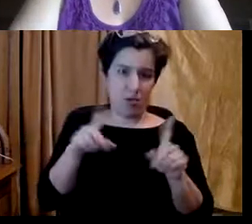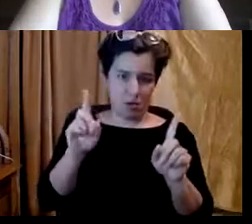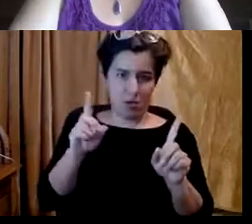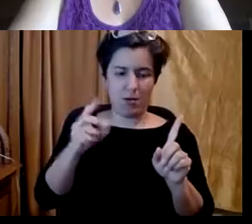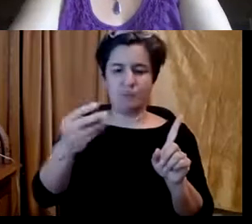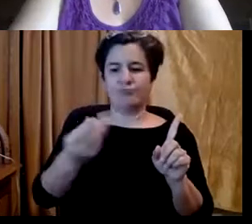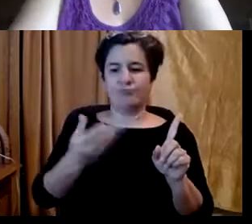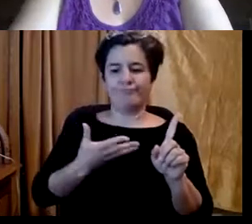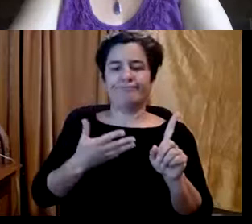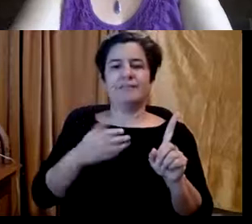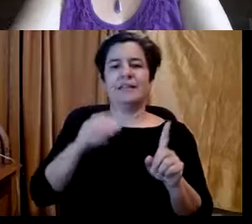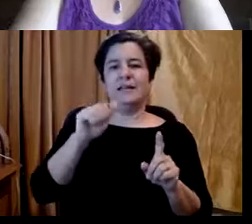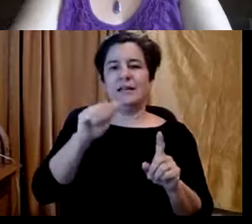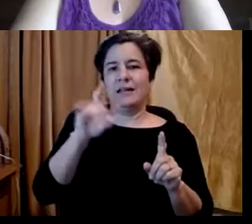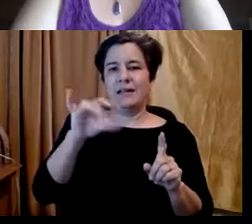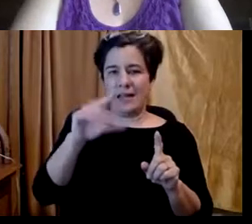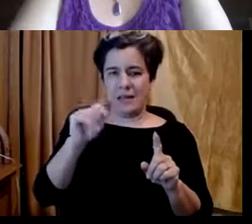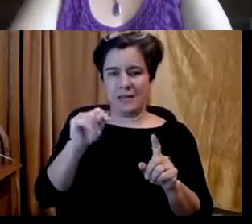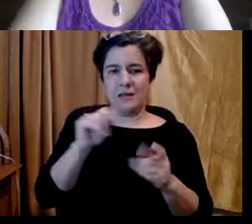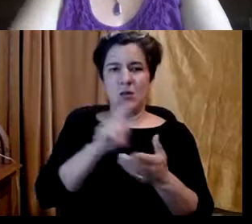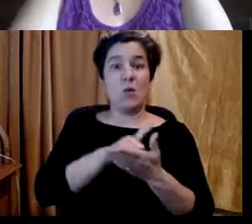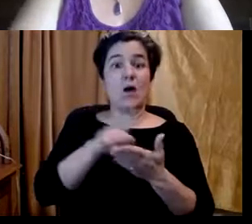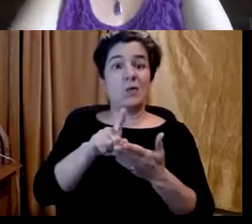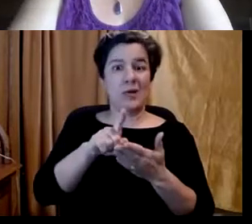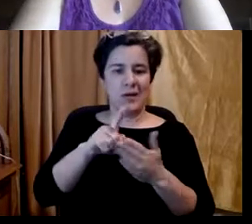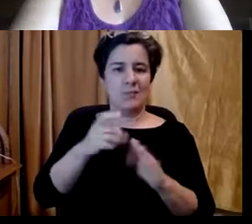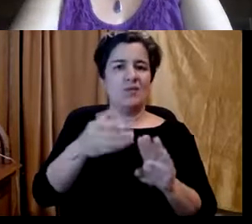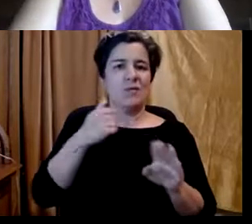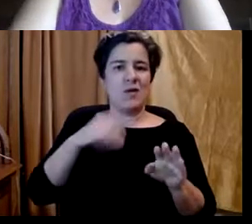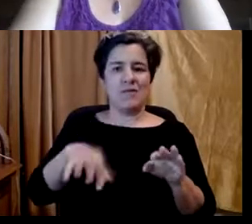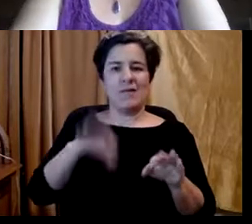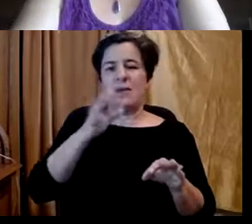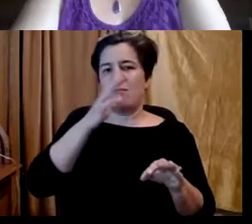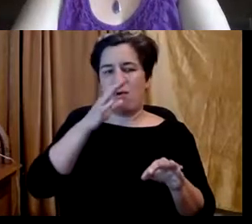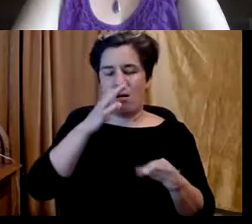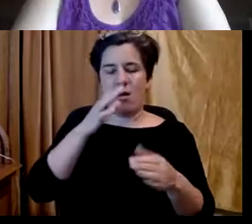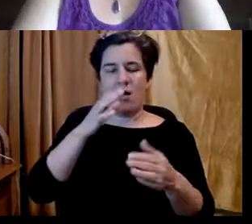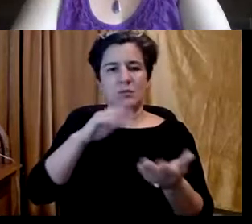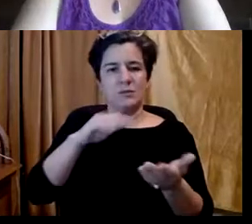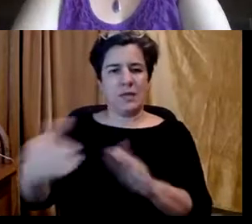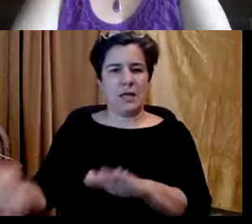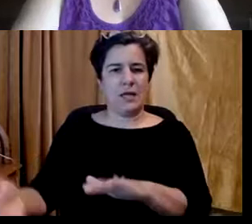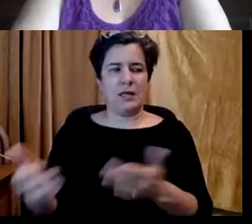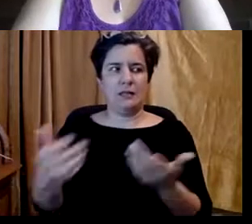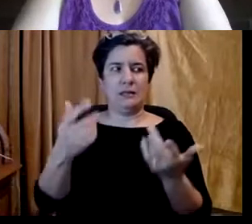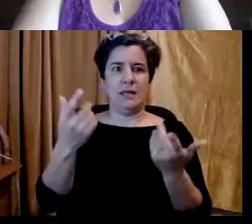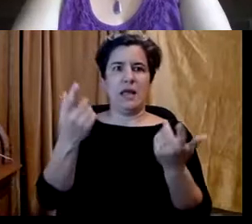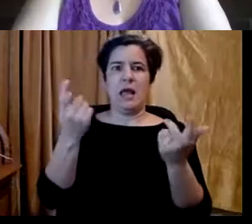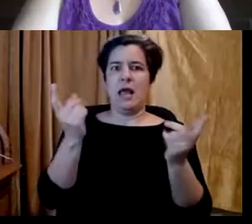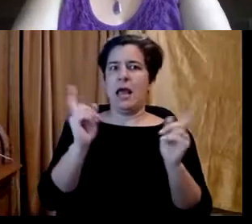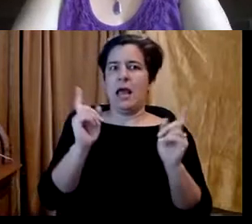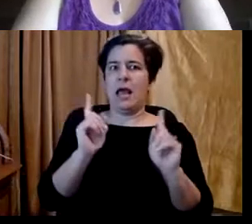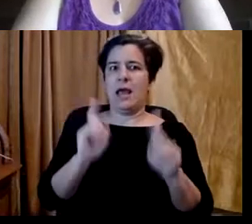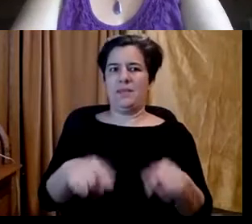know he was an addict a week before I found out my mother was terminally ill. And I don't believe that was a coincidence. I don't believe there